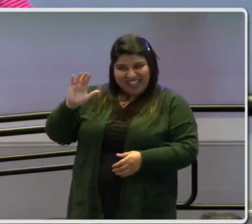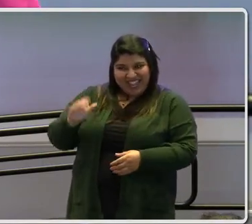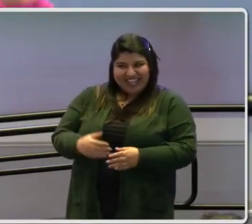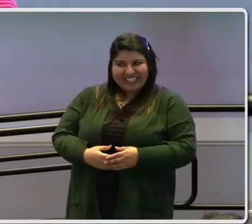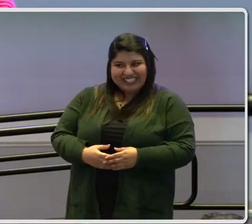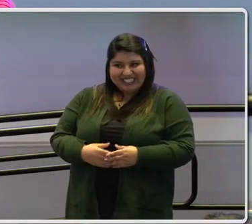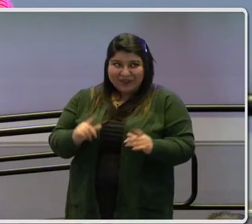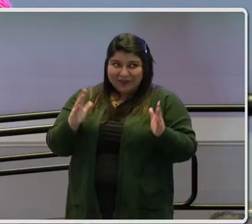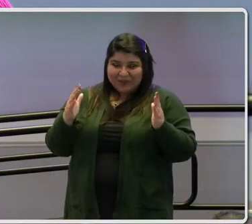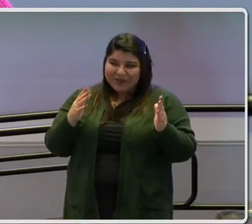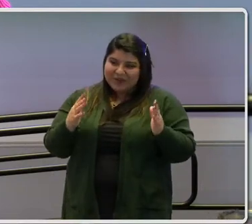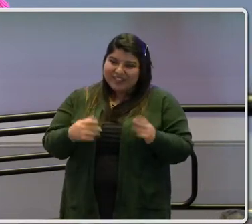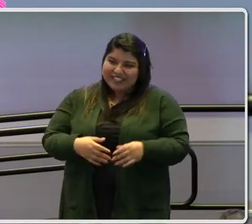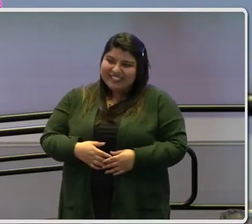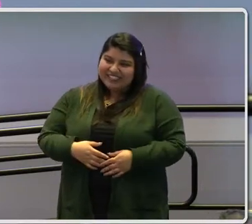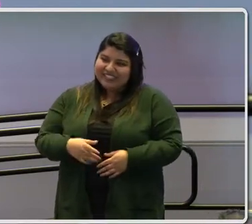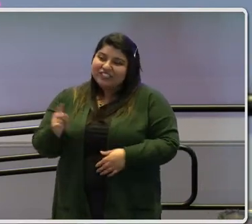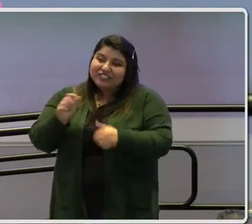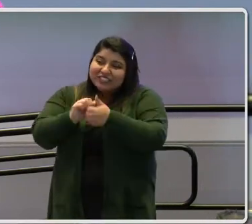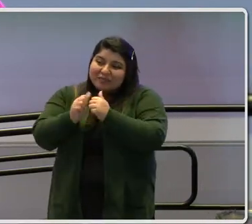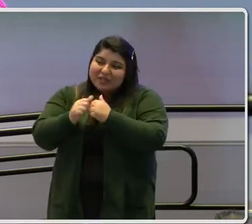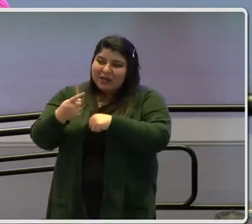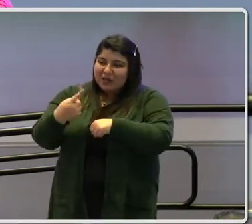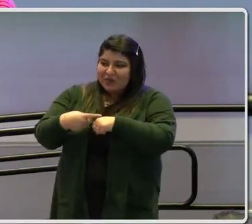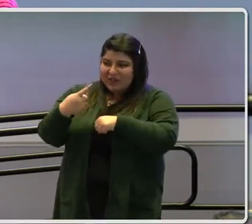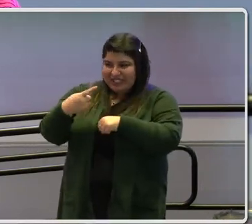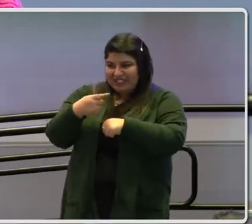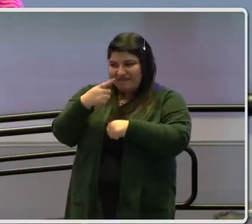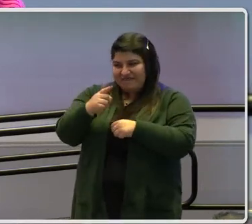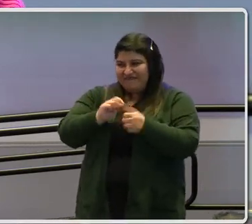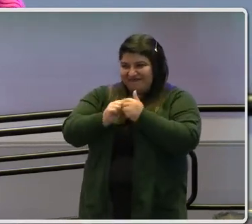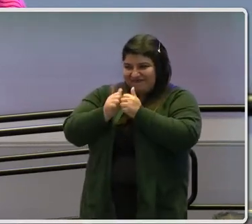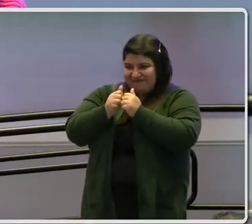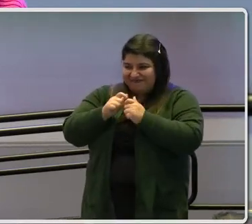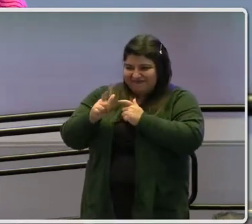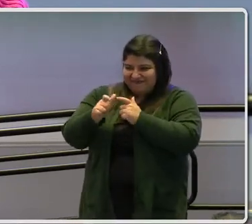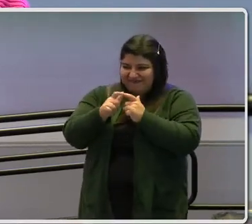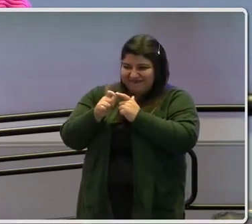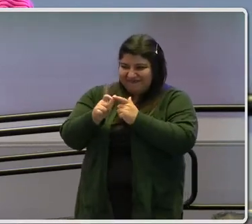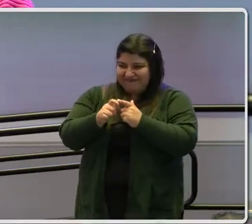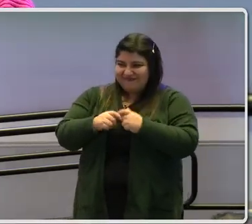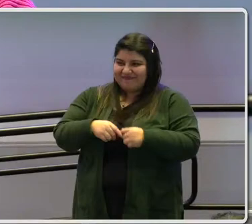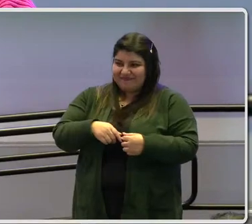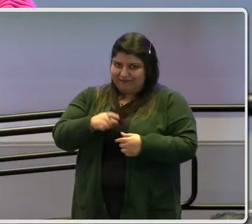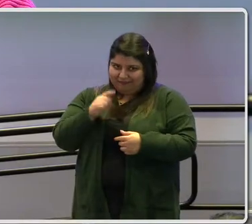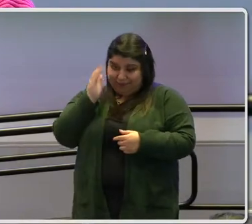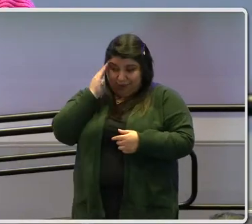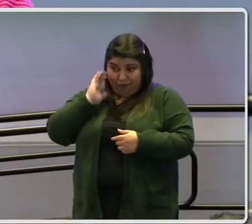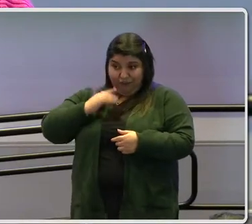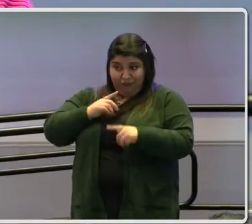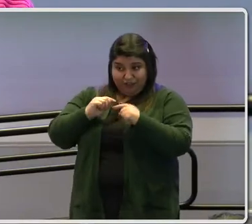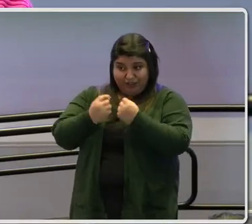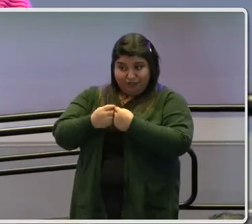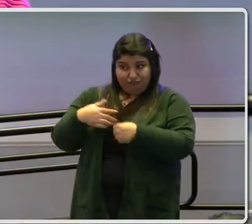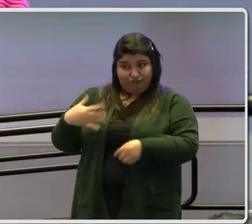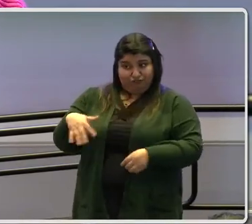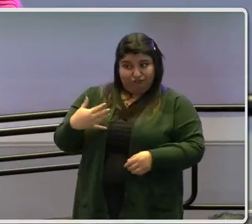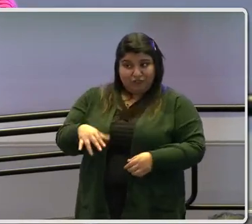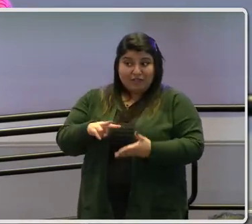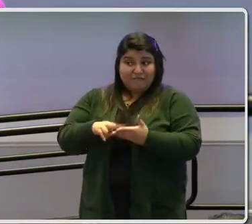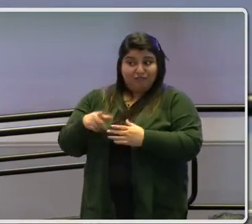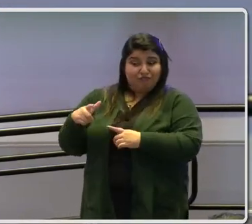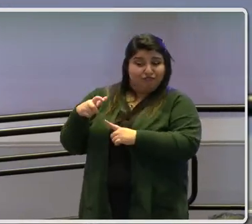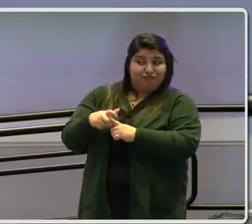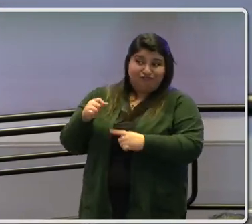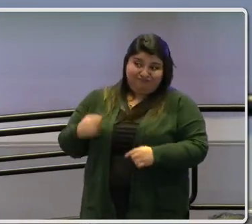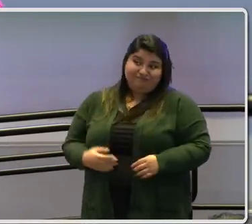who also competed for one season on the track and field team. If y'all know about our track and field team, you know that means she's a